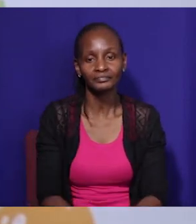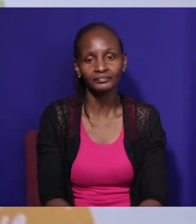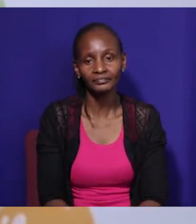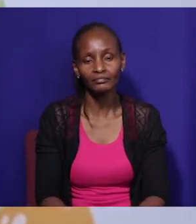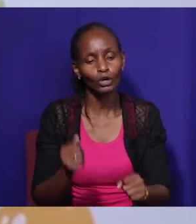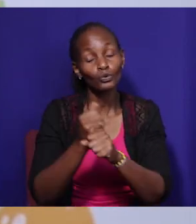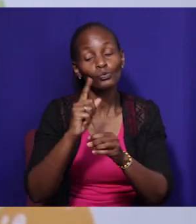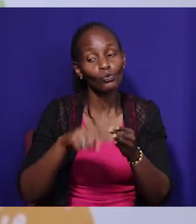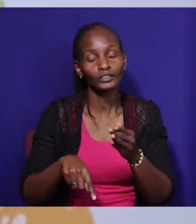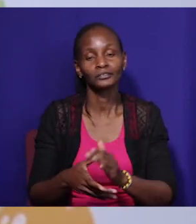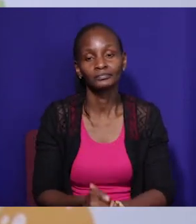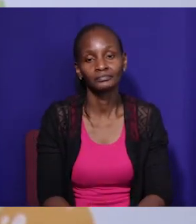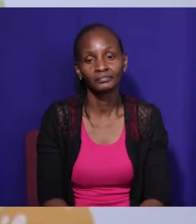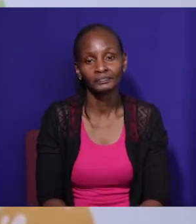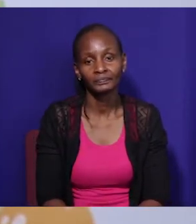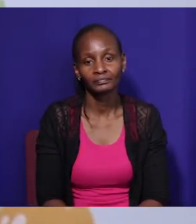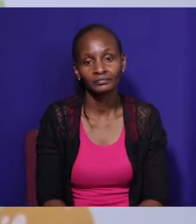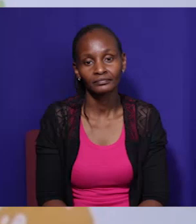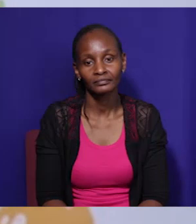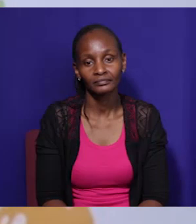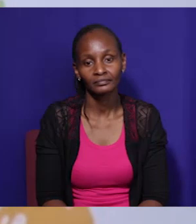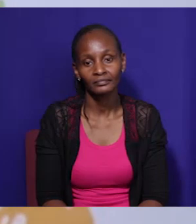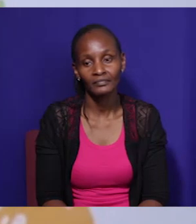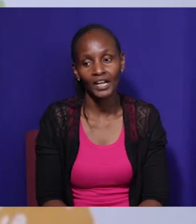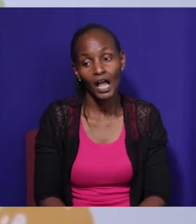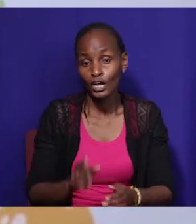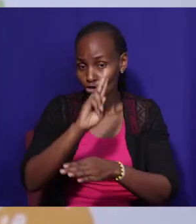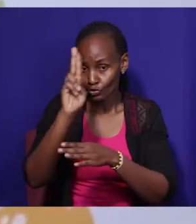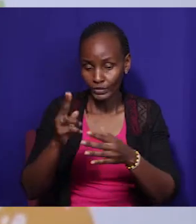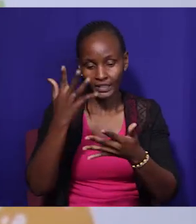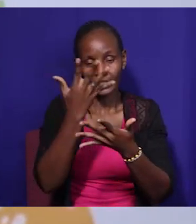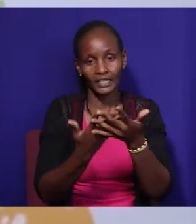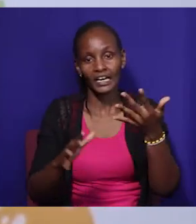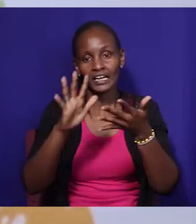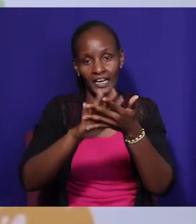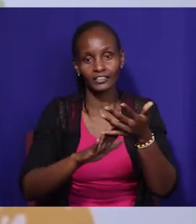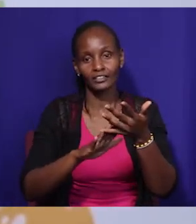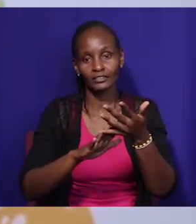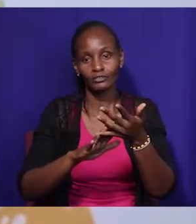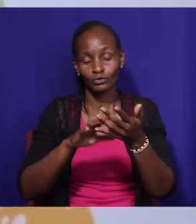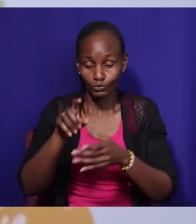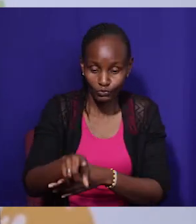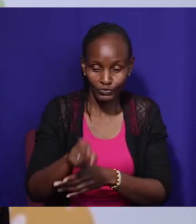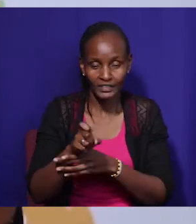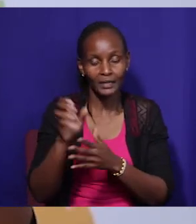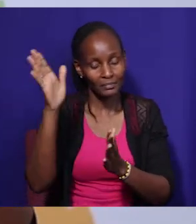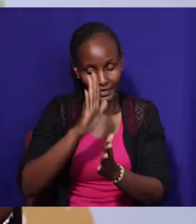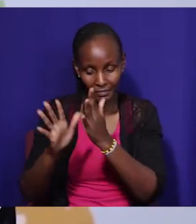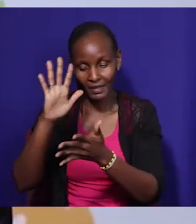what do? They are fishing using nets. They prepare the